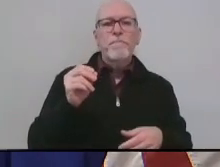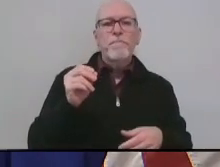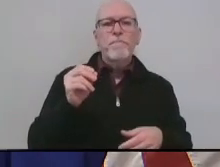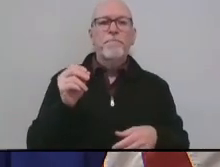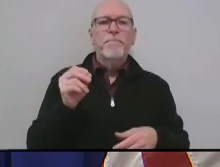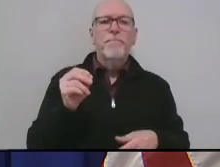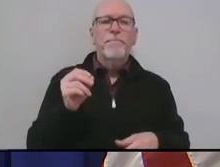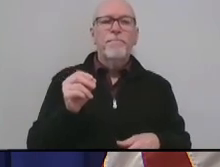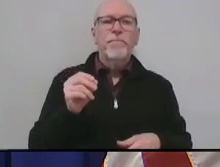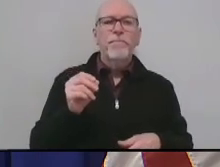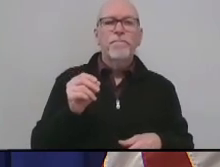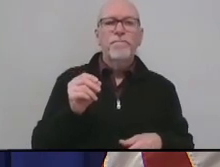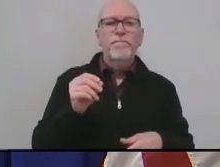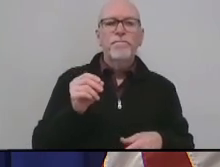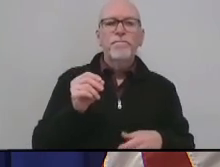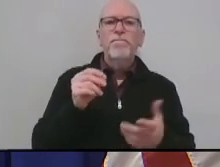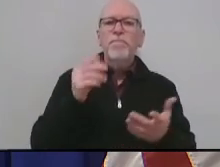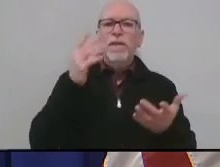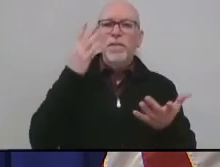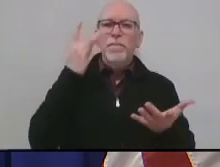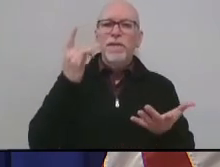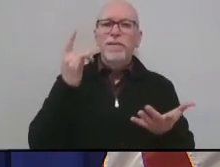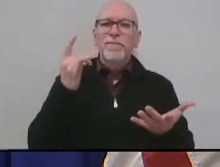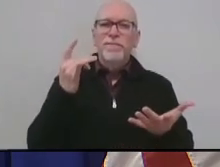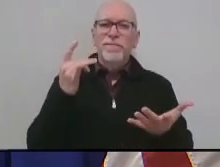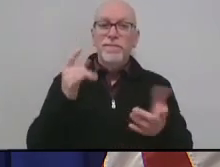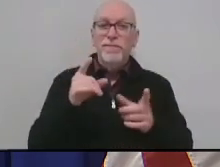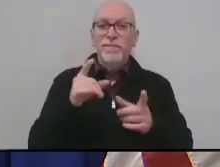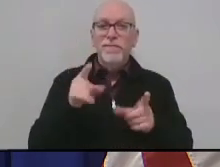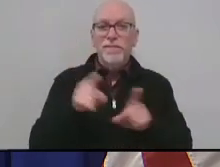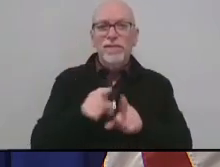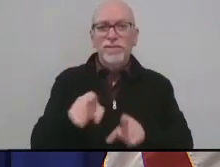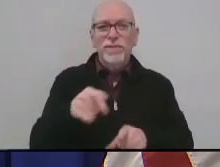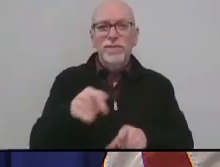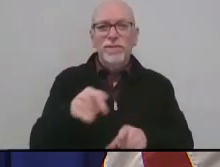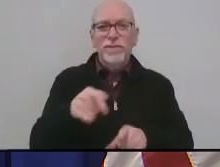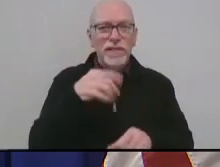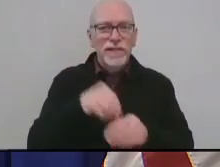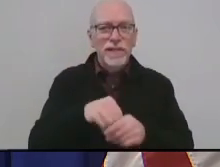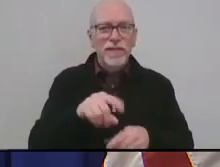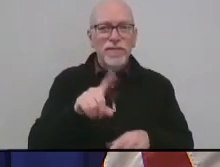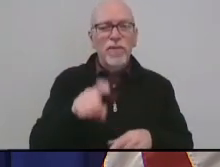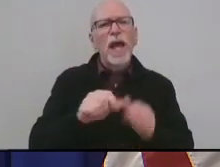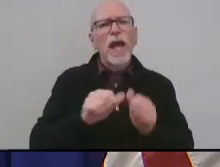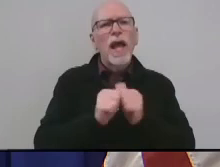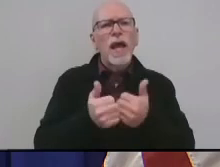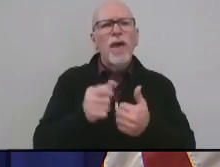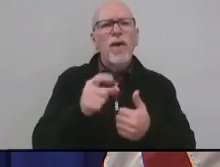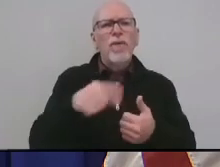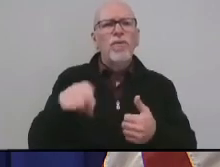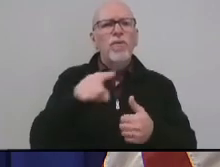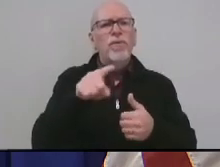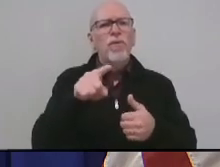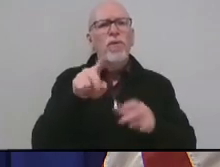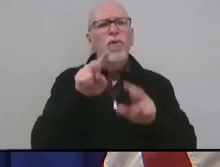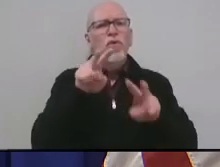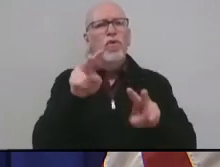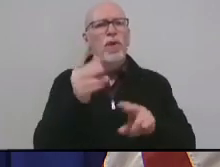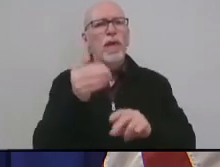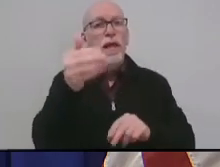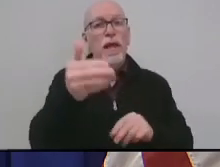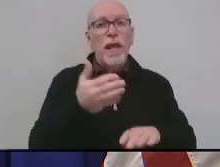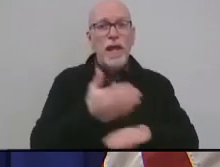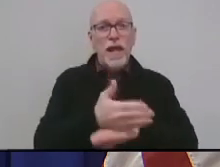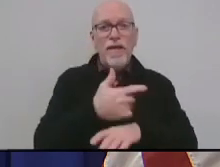Considering, as you stated in the question, how you look ahead once we get through, and